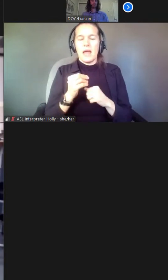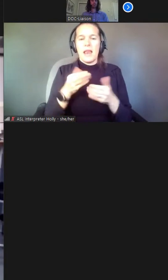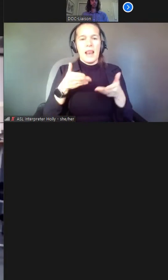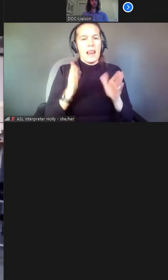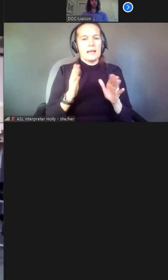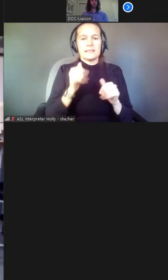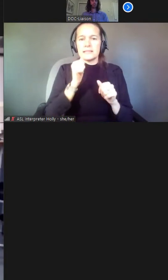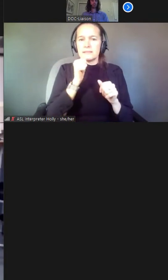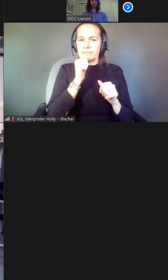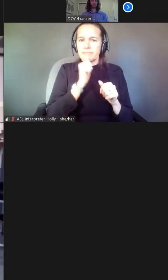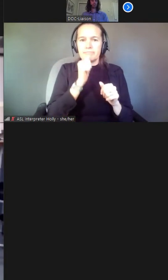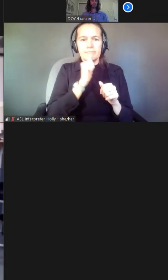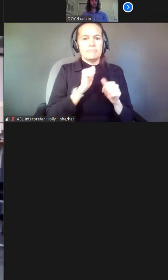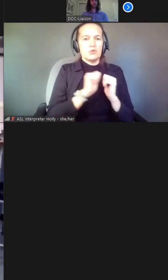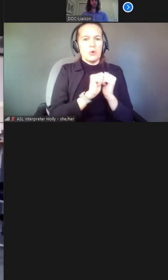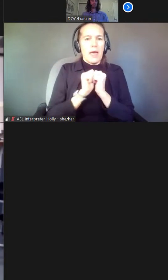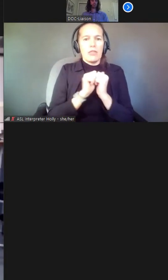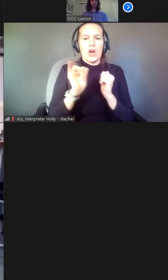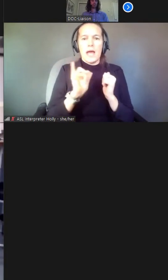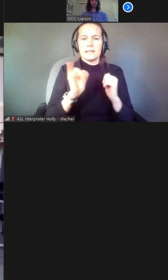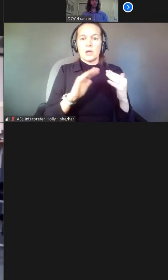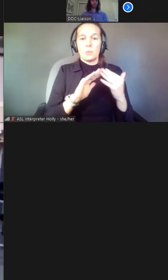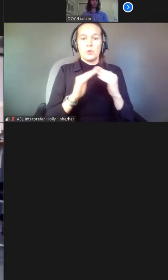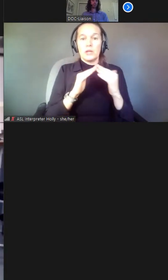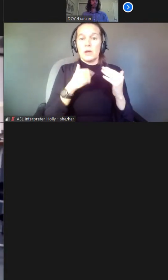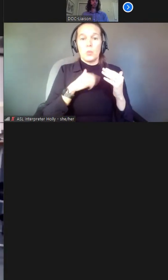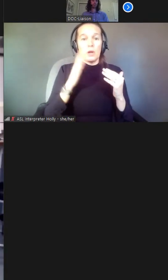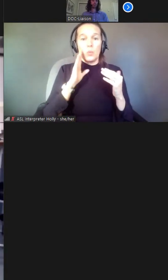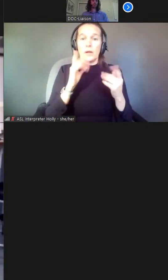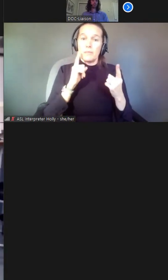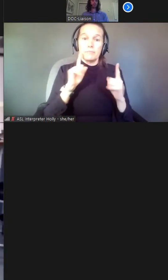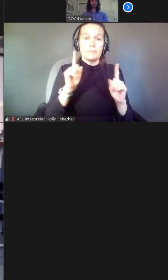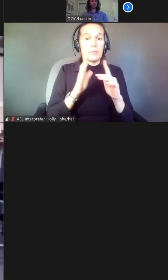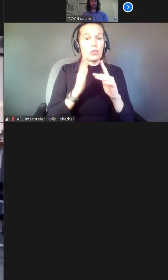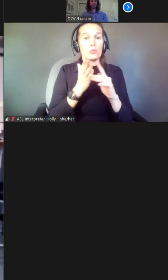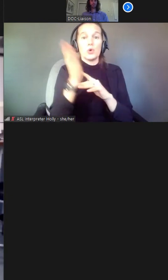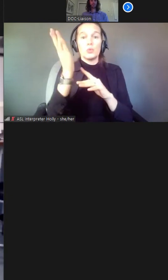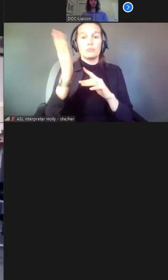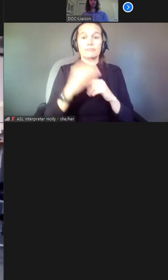as a community, and we will get through this.